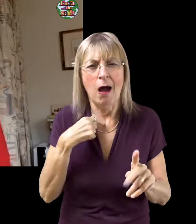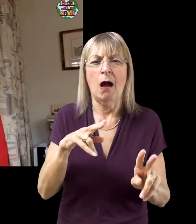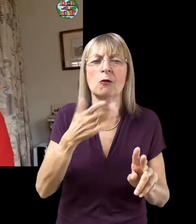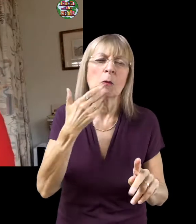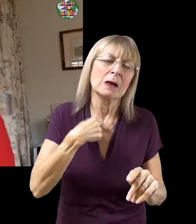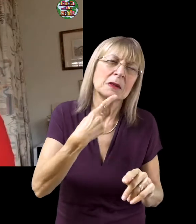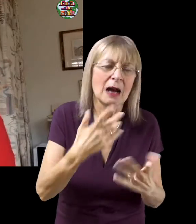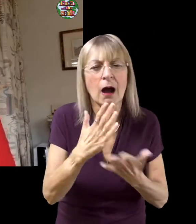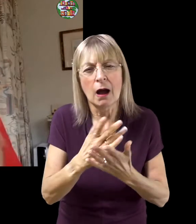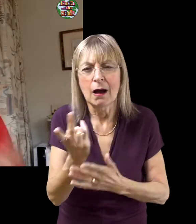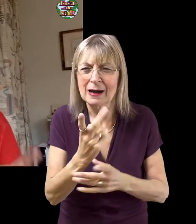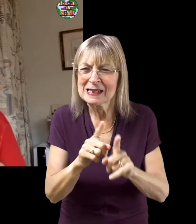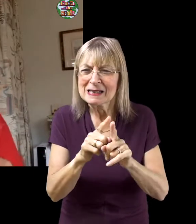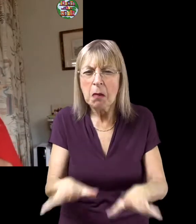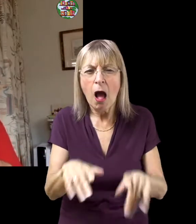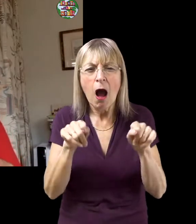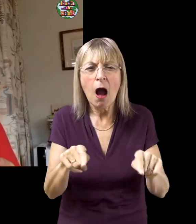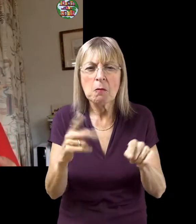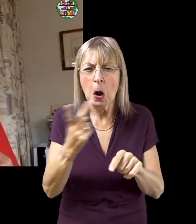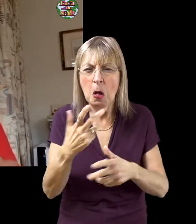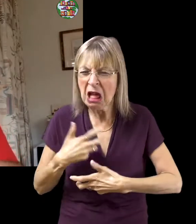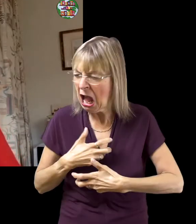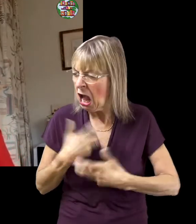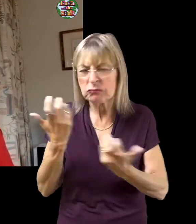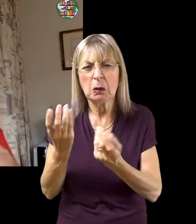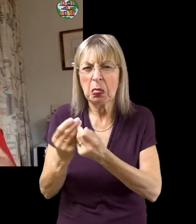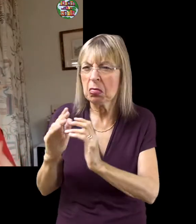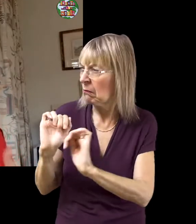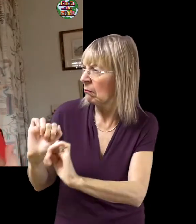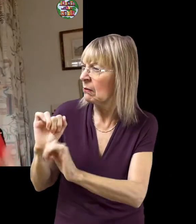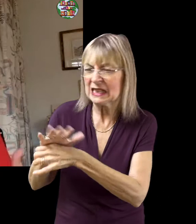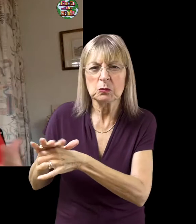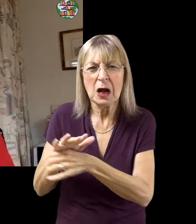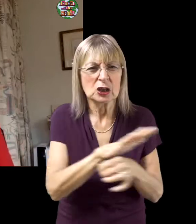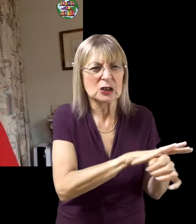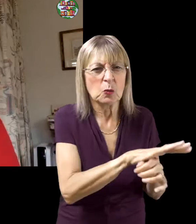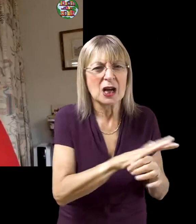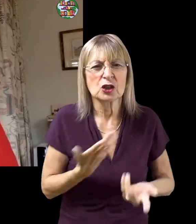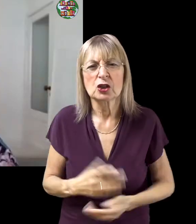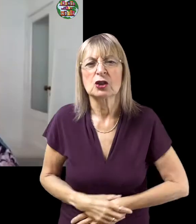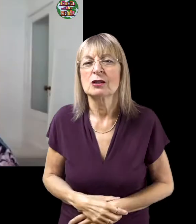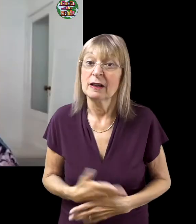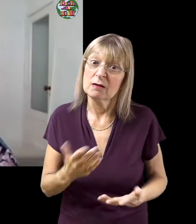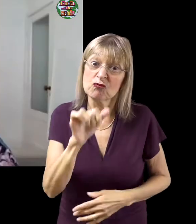wouldn't like me saying this, but there are quite a lot of ways in which they are a bit similar, aren't there? They're both angry with their situation